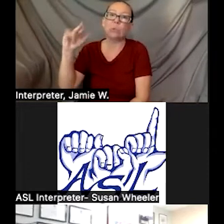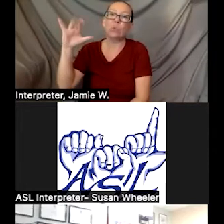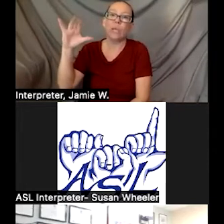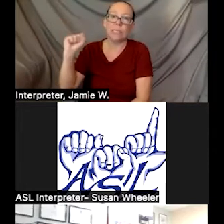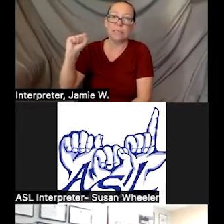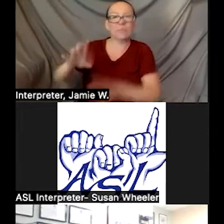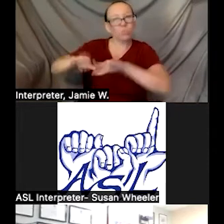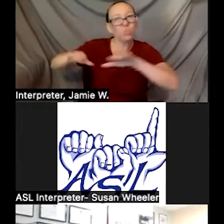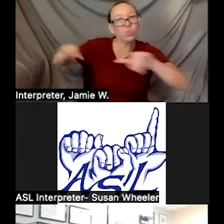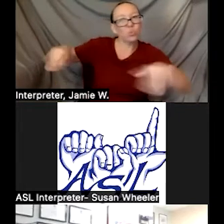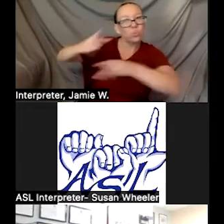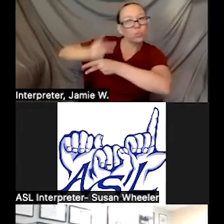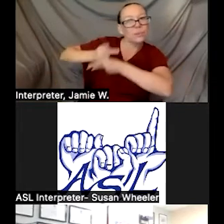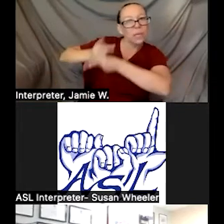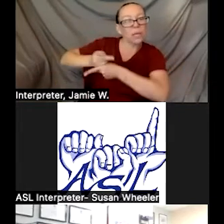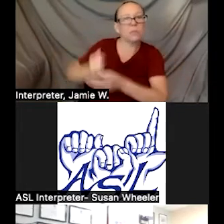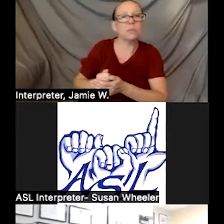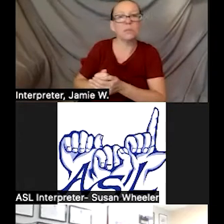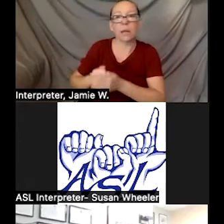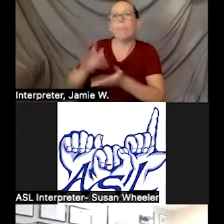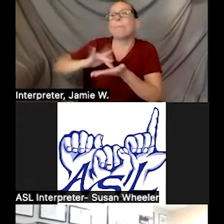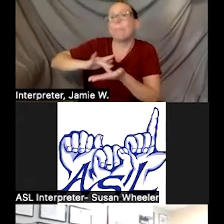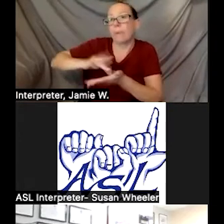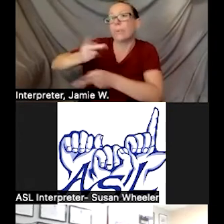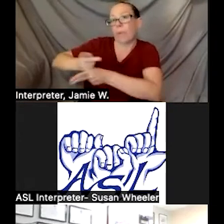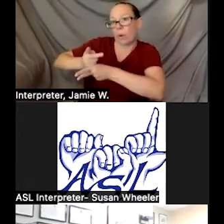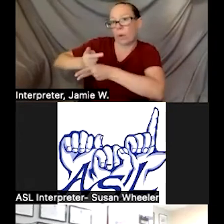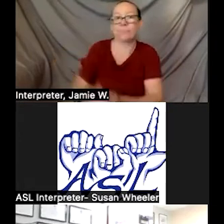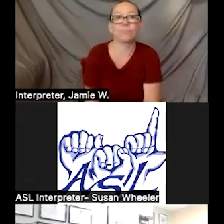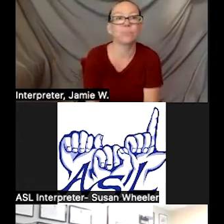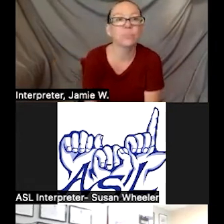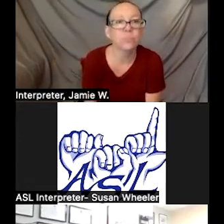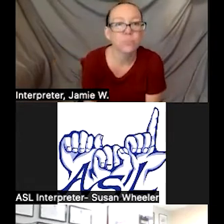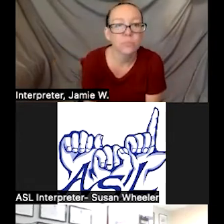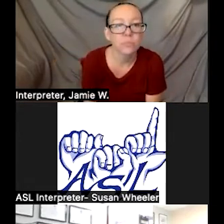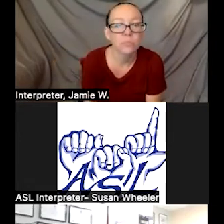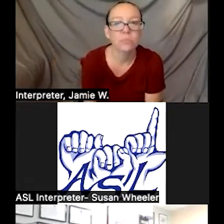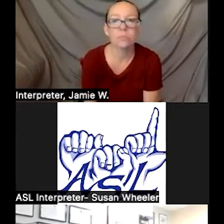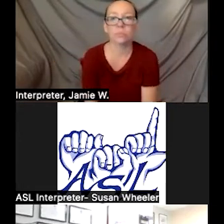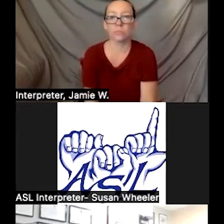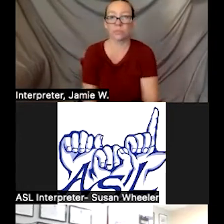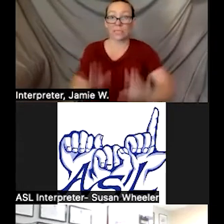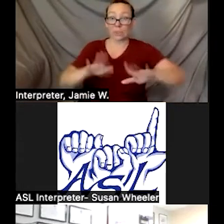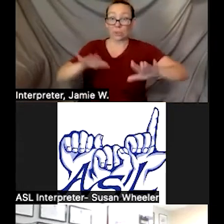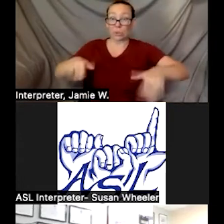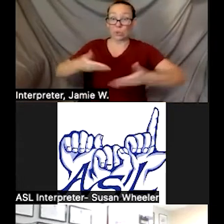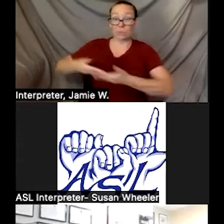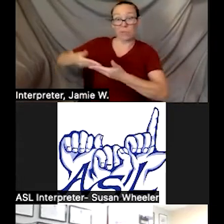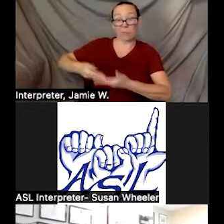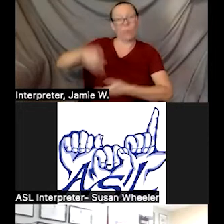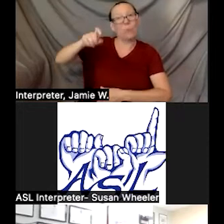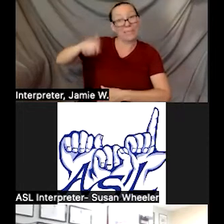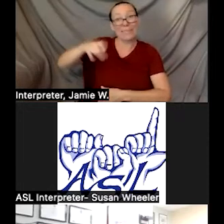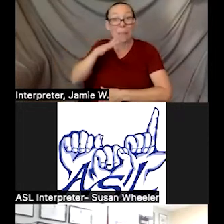18. All individuals, all pediatric individuals would need a parent or guardian for informed